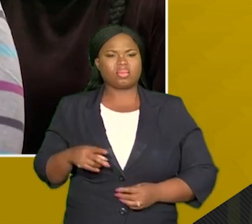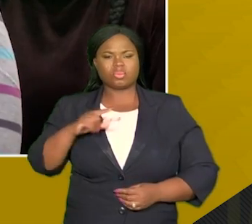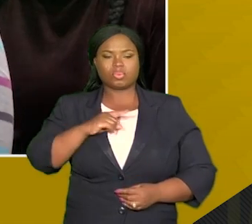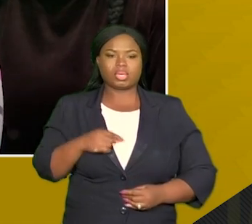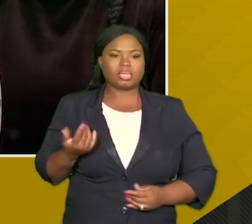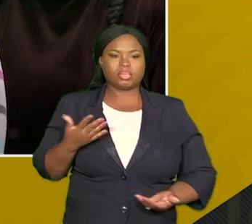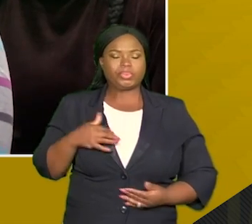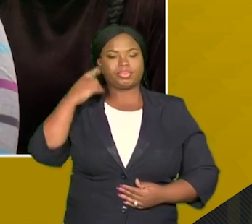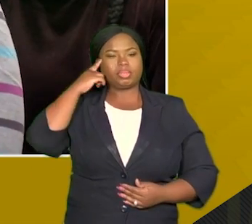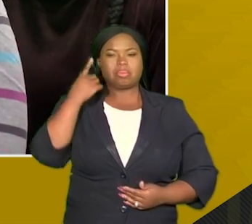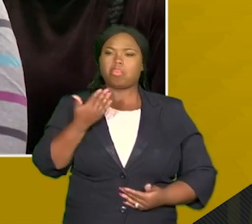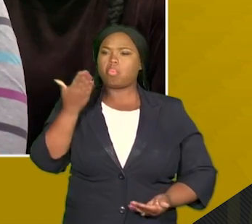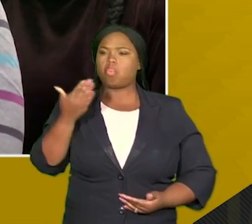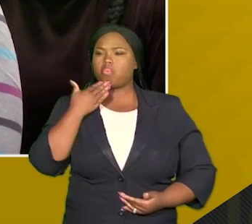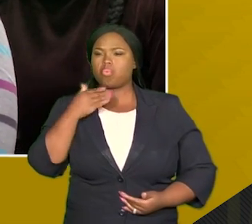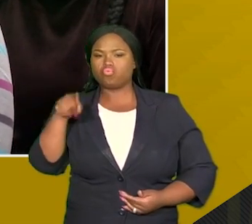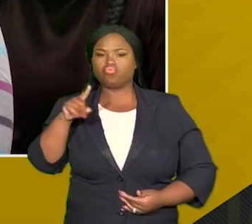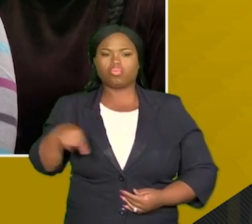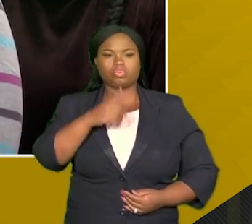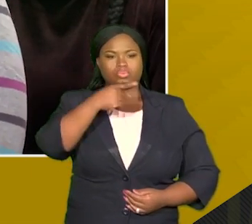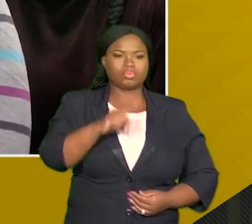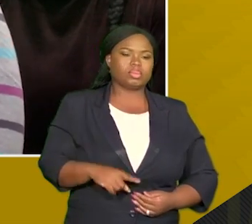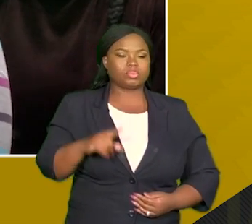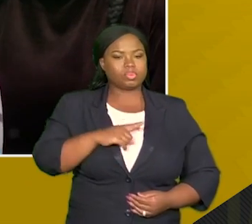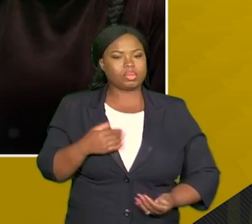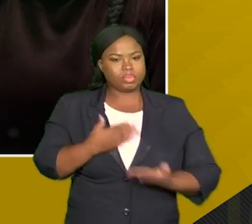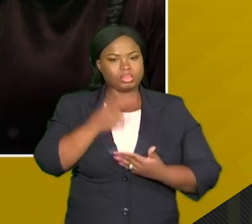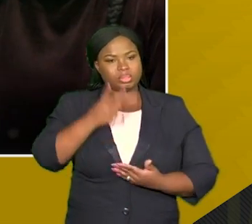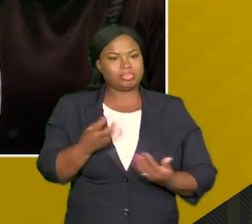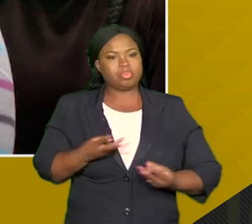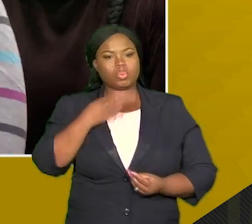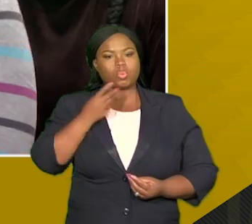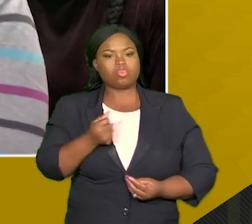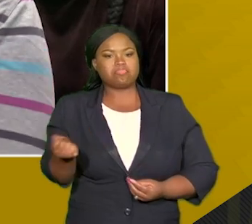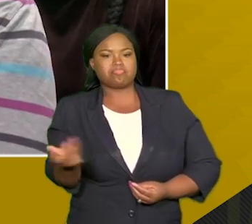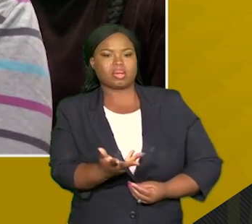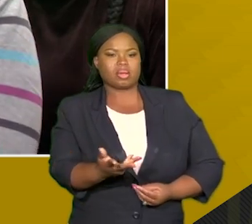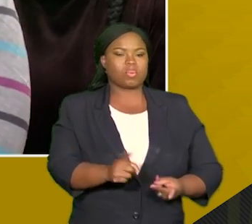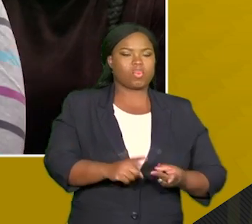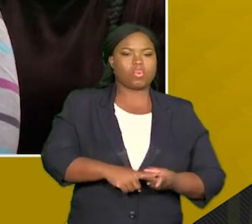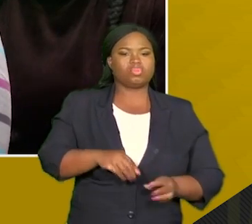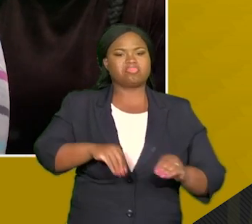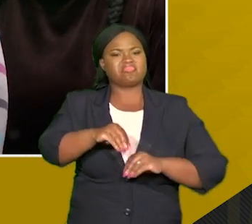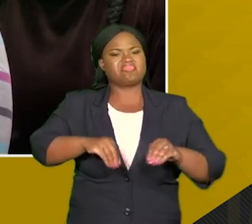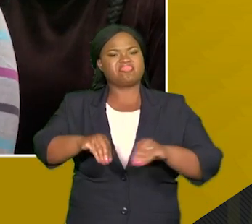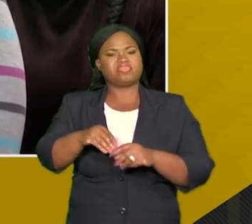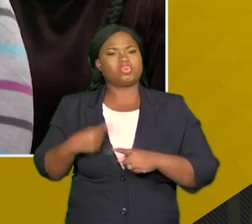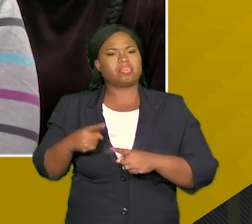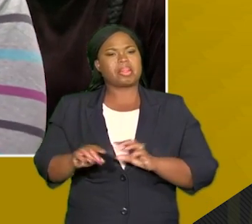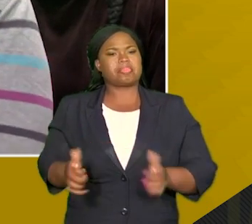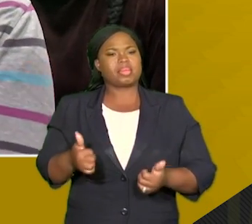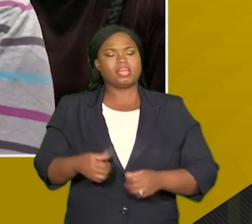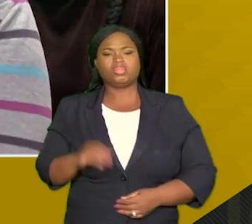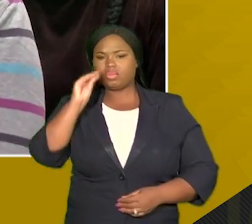ubani umuntu o right ubani umuntu o wrong bayabonakala abantu abadlala ama dice bayabonakala abantu abadlala umrabaraba bona mabathola